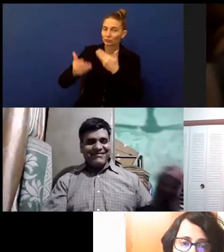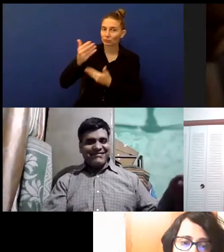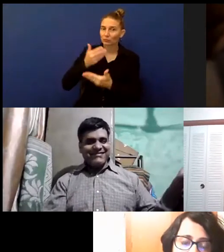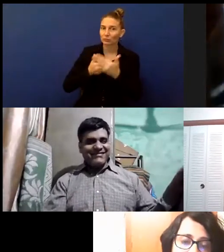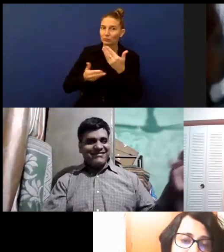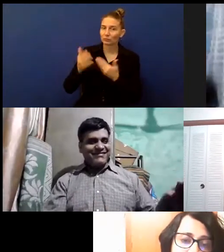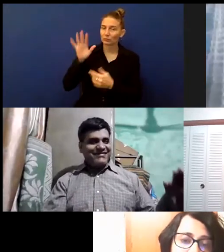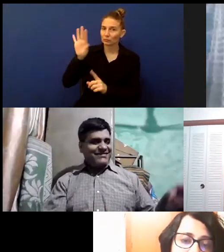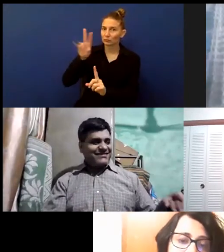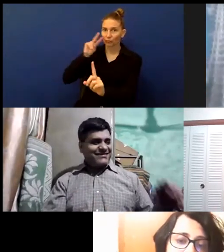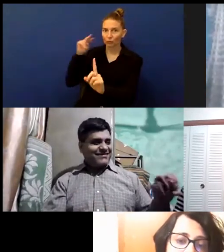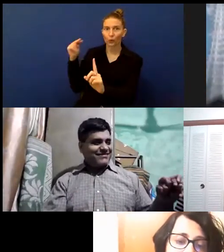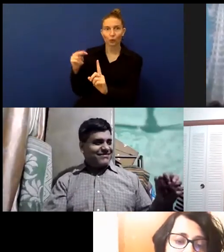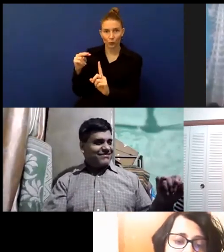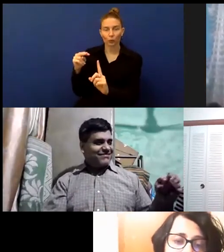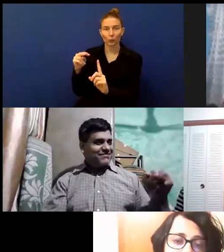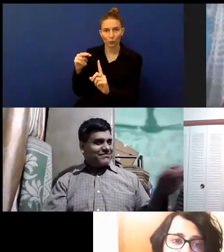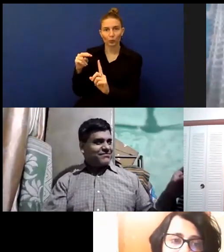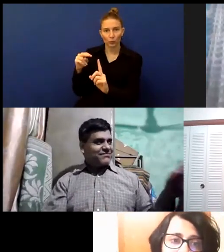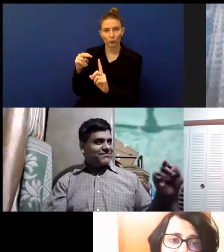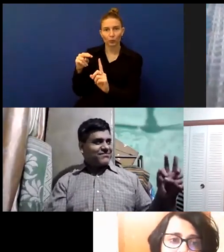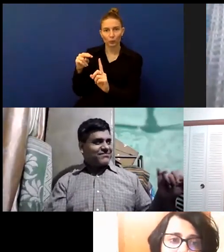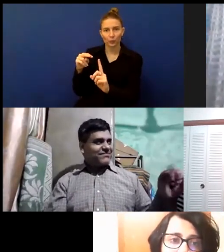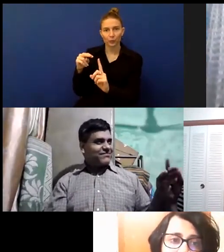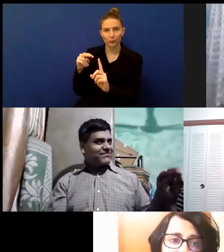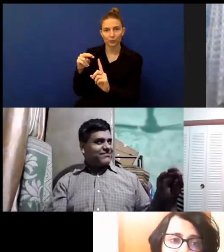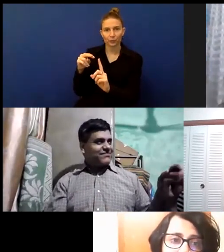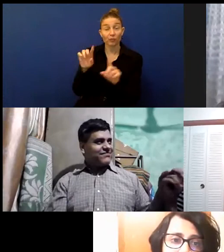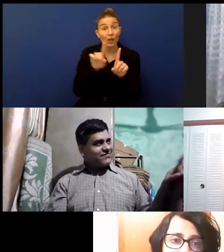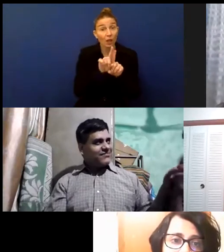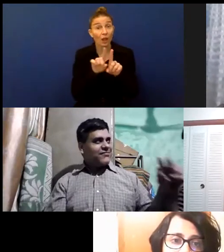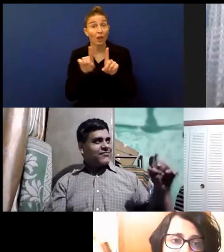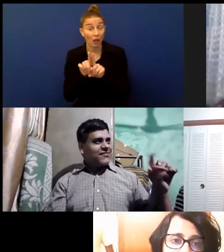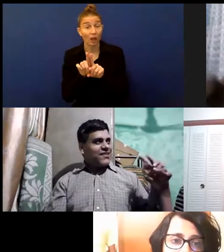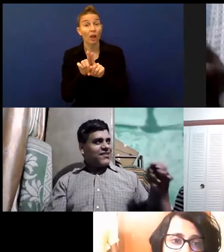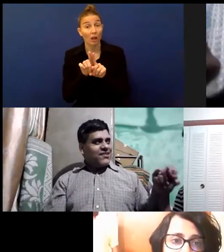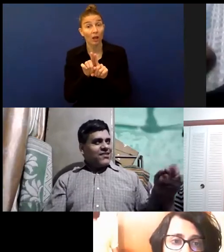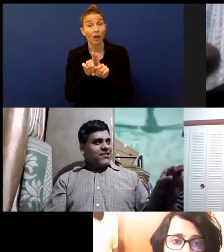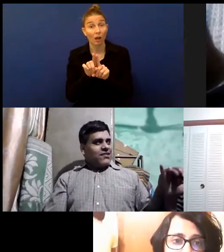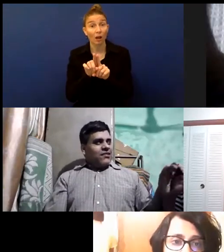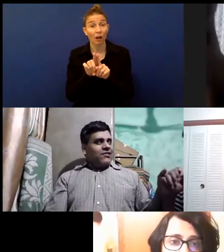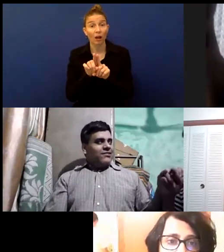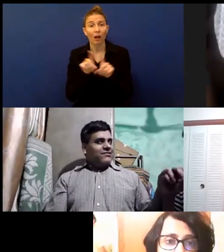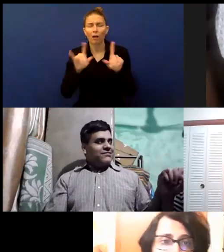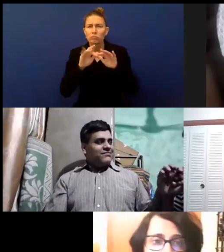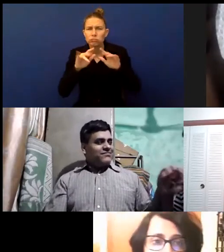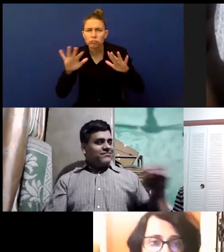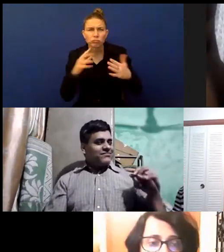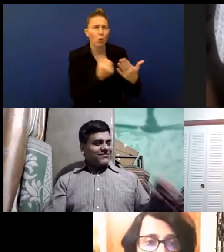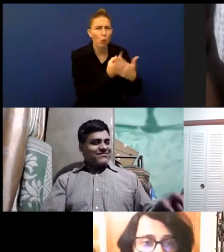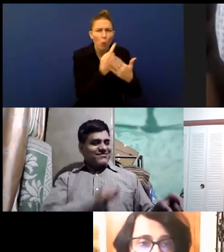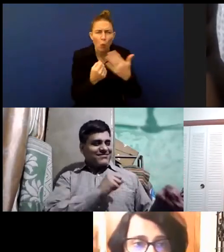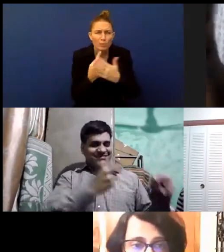that view and also to register the number of different options and challenges that are also